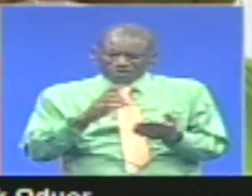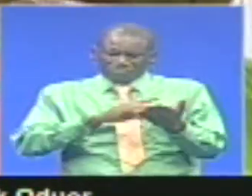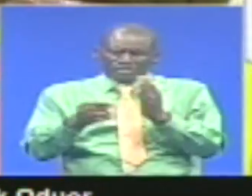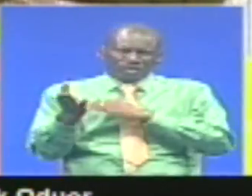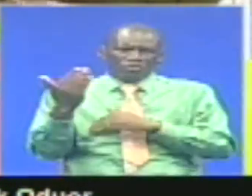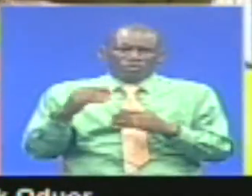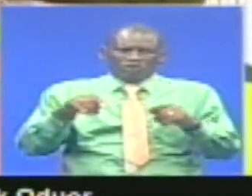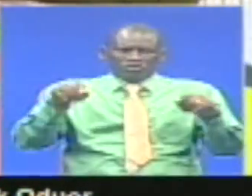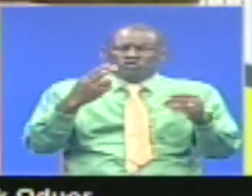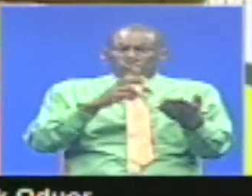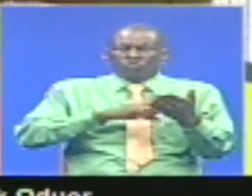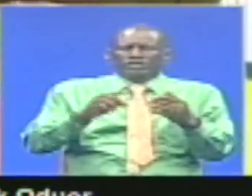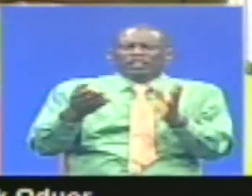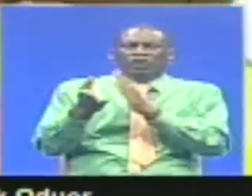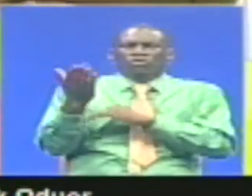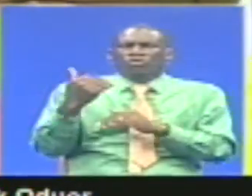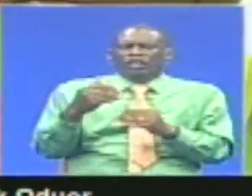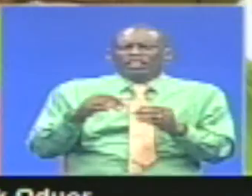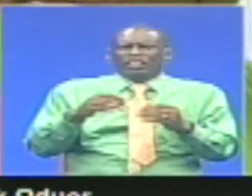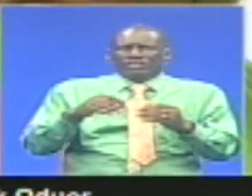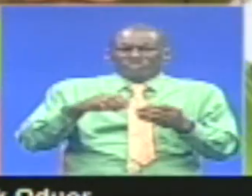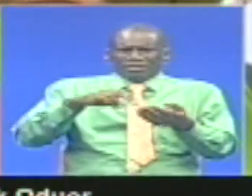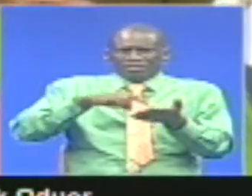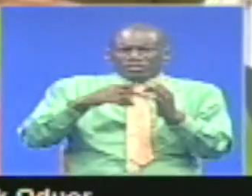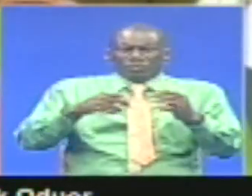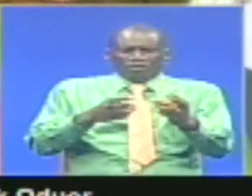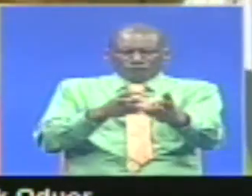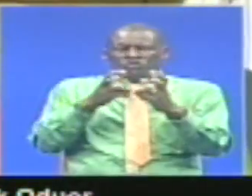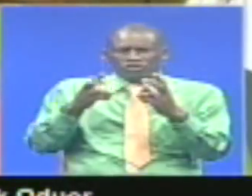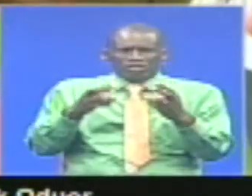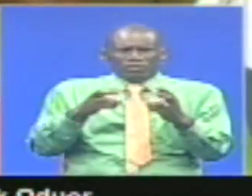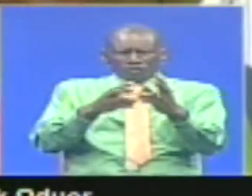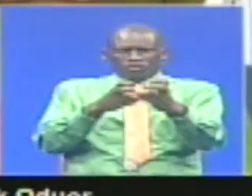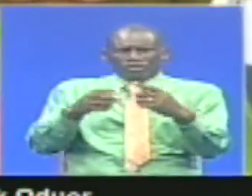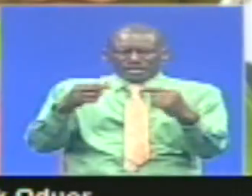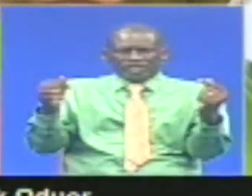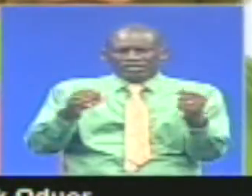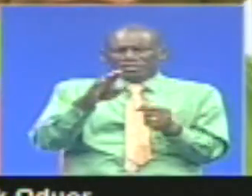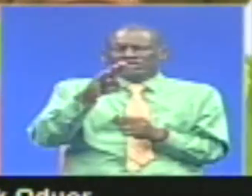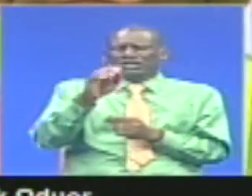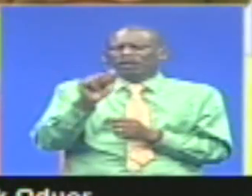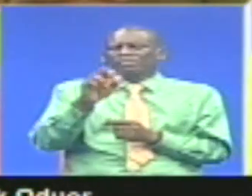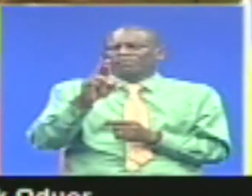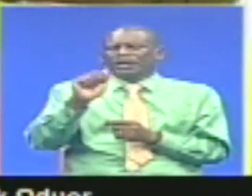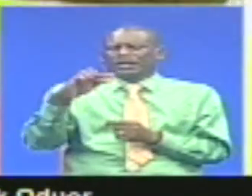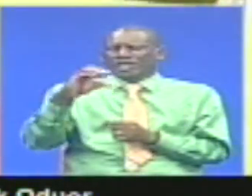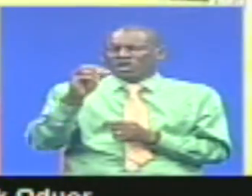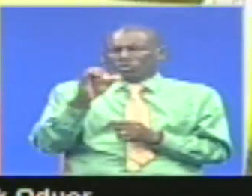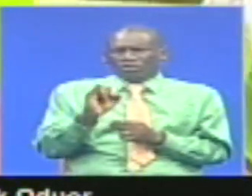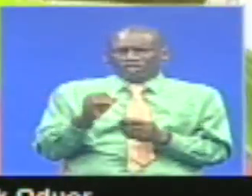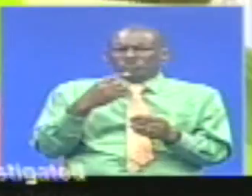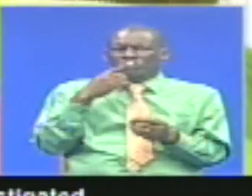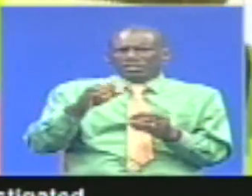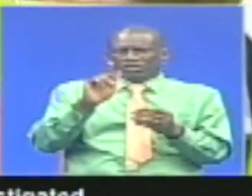ago. 2 weeks ago, I mean, they are being fired on, shot at around just here. Barago is almost 100 kilometers from here.